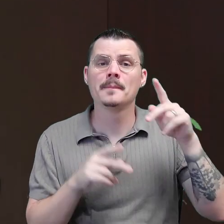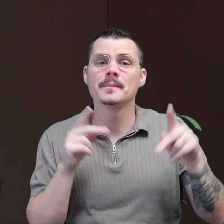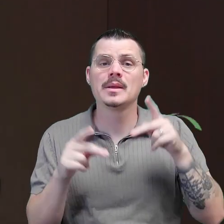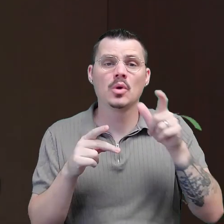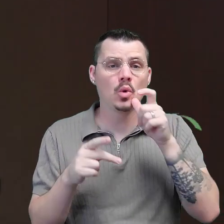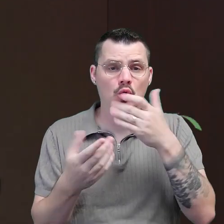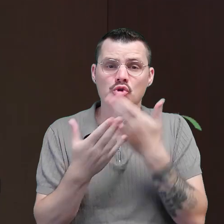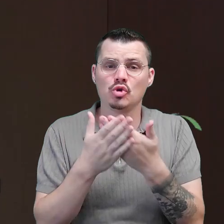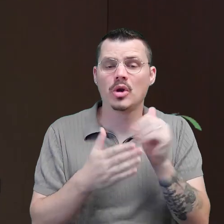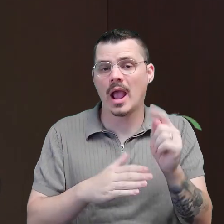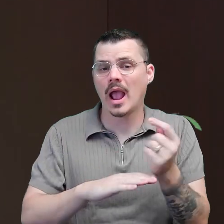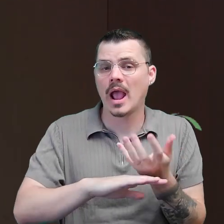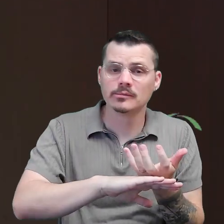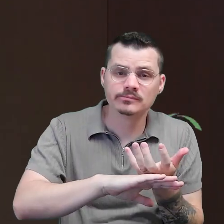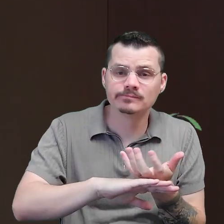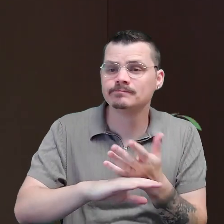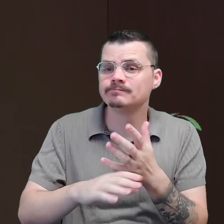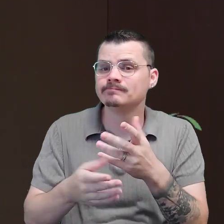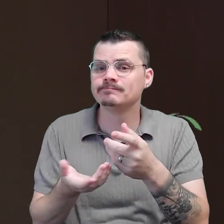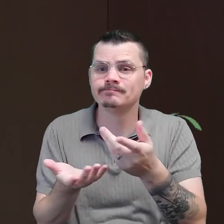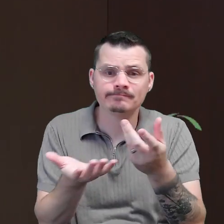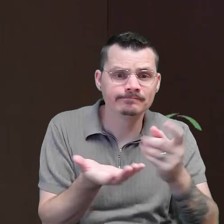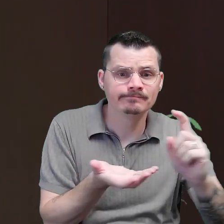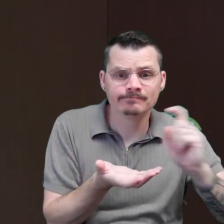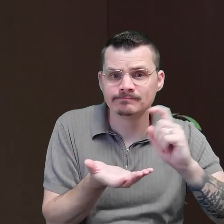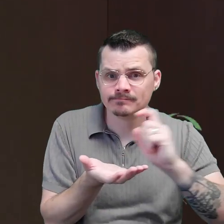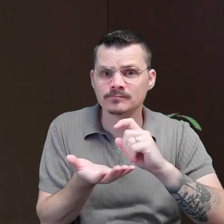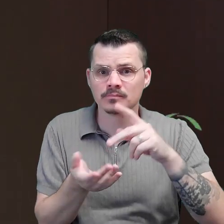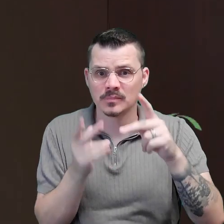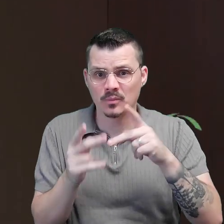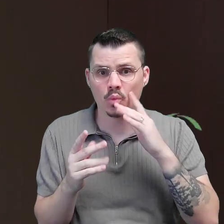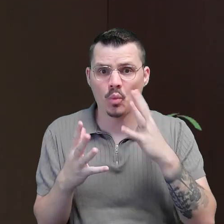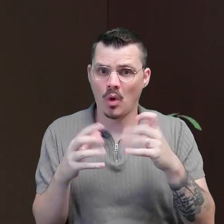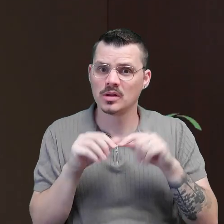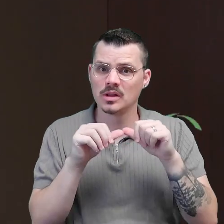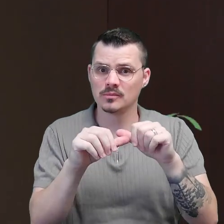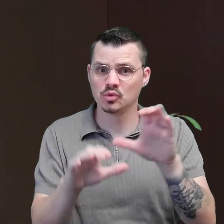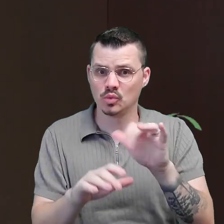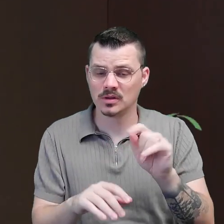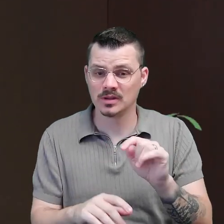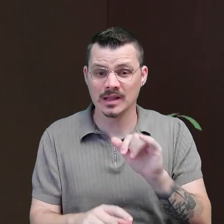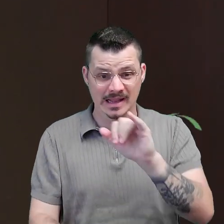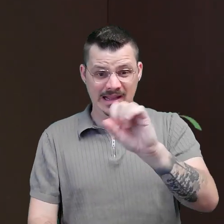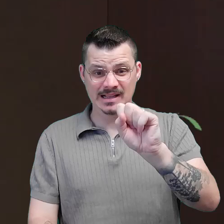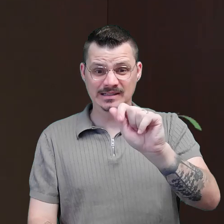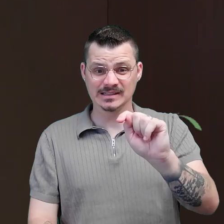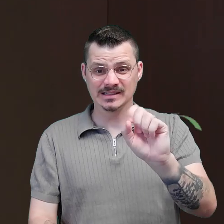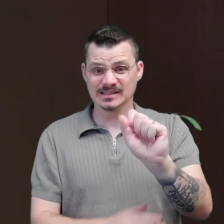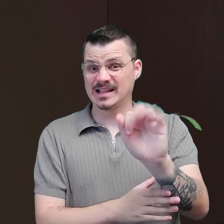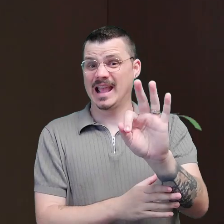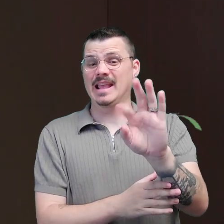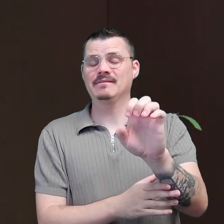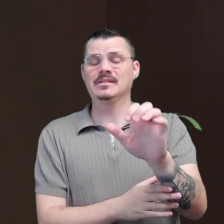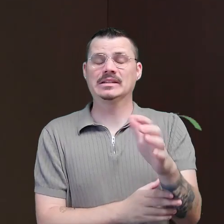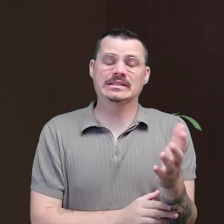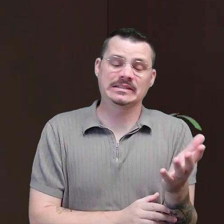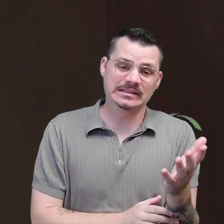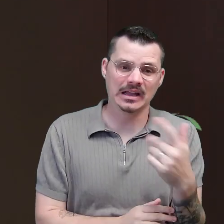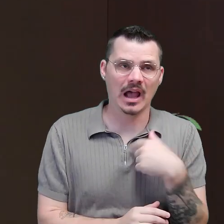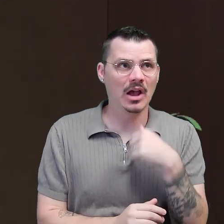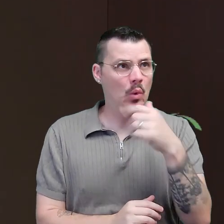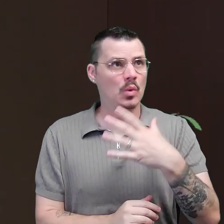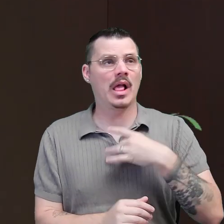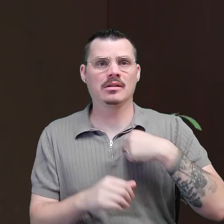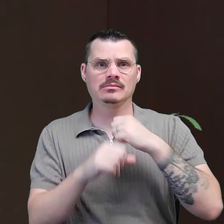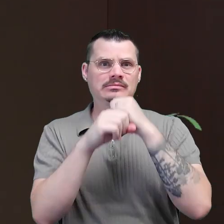People who are good at panhandling tend to keep wanting to do it. Is it safe? Nah. I don't like the idea of